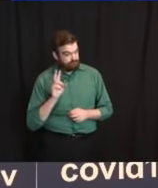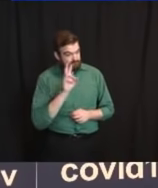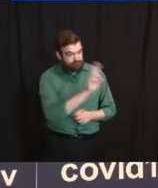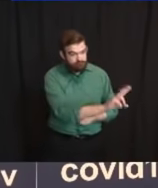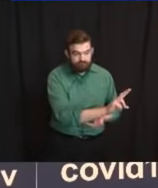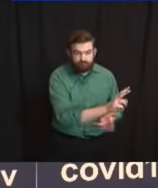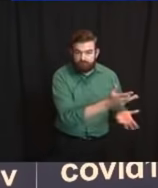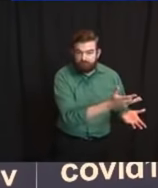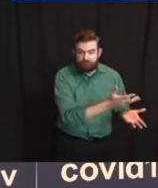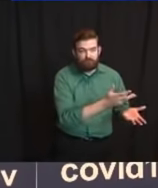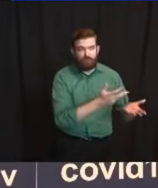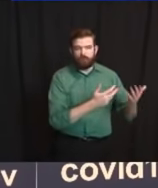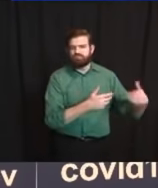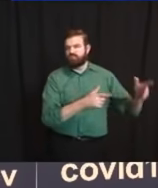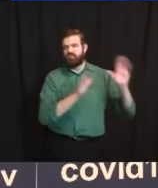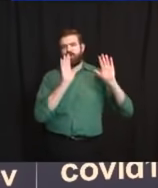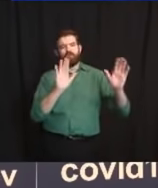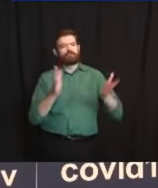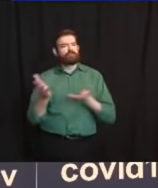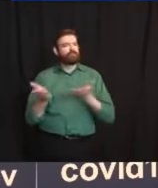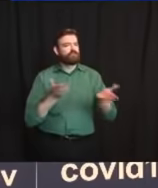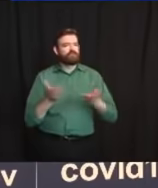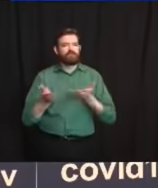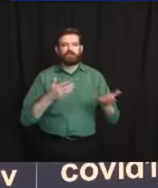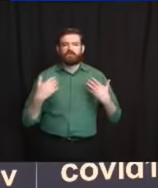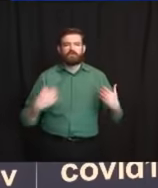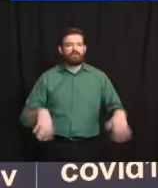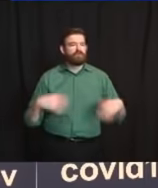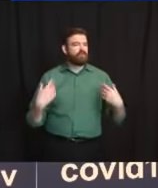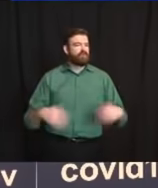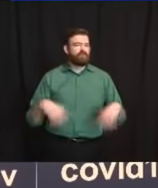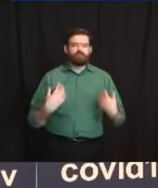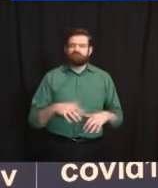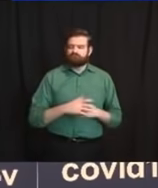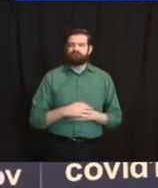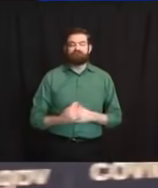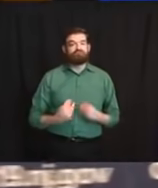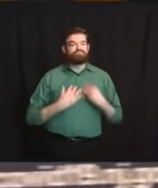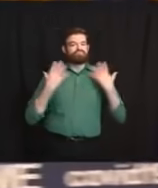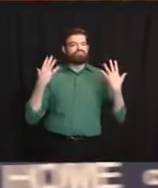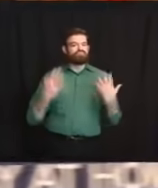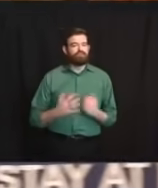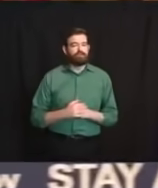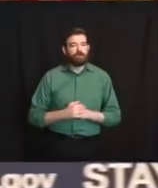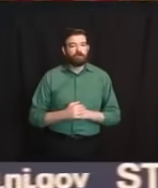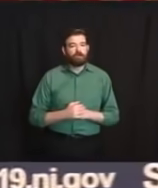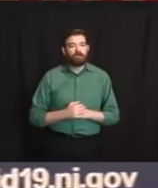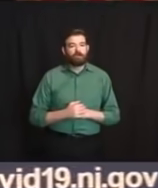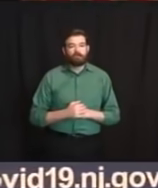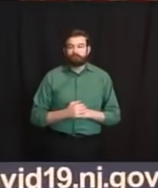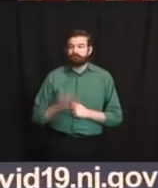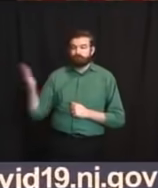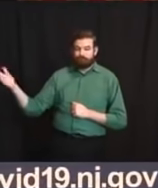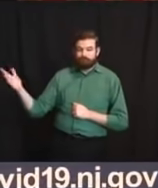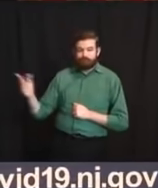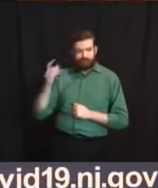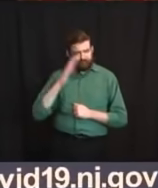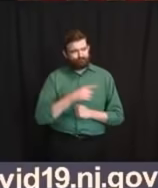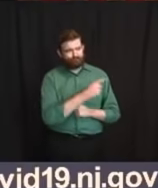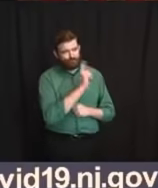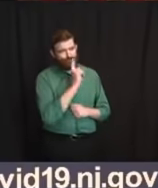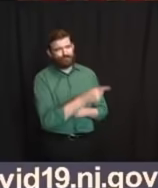will certainly leave there feeling much better than when you walked in. Governor? Amen. I can attest to that as well, and they do